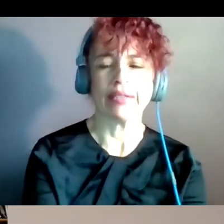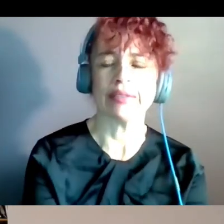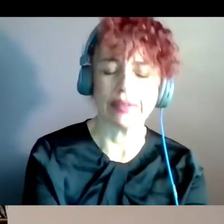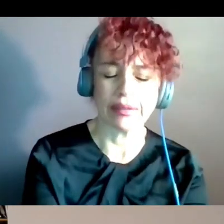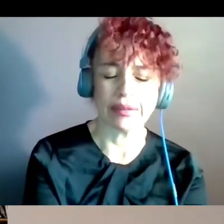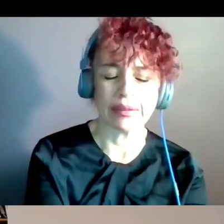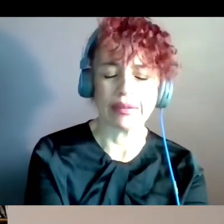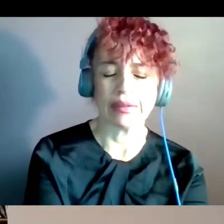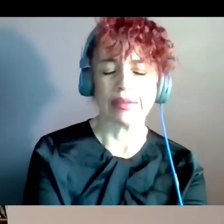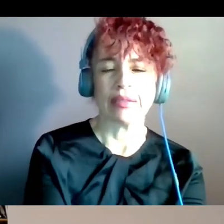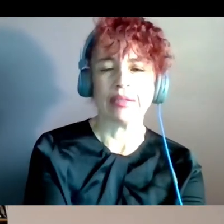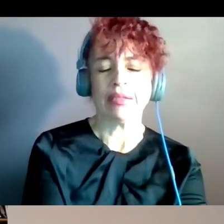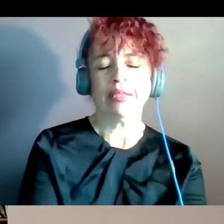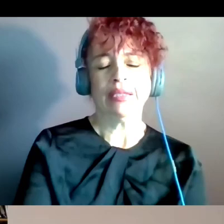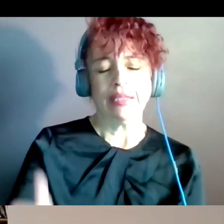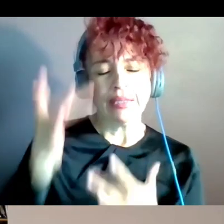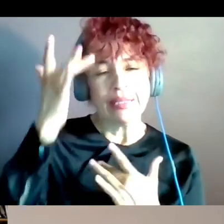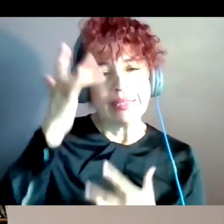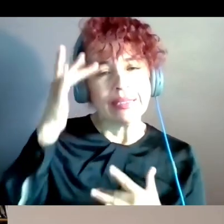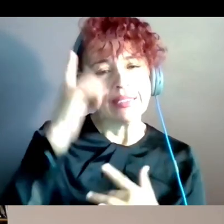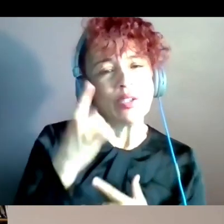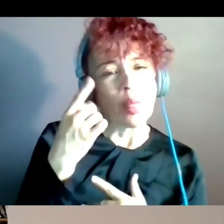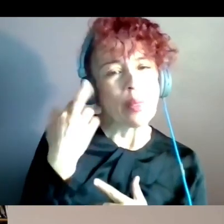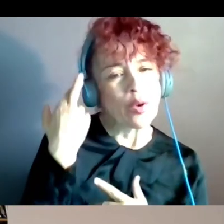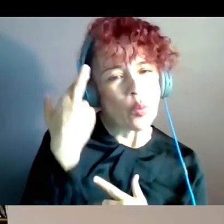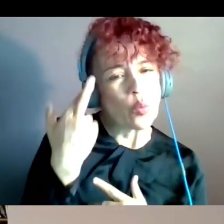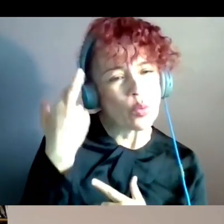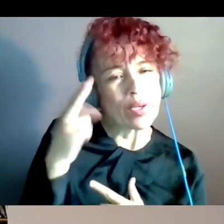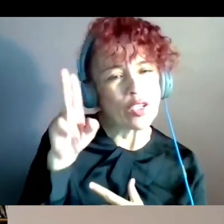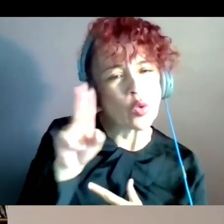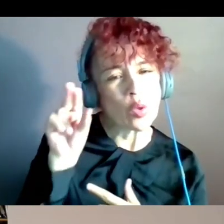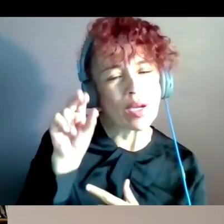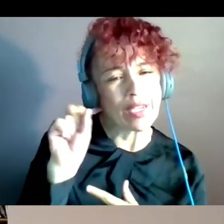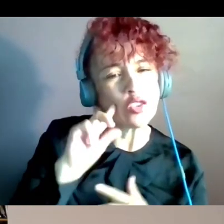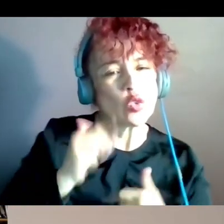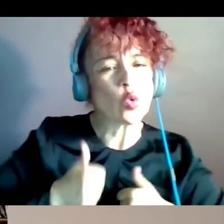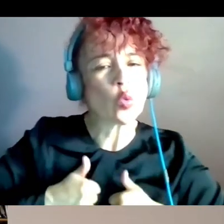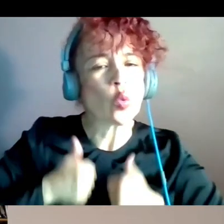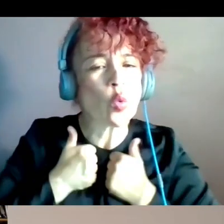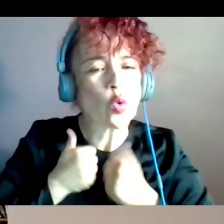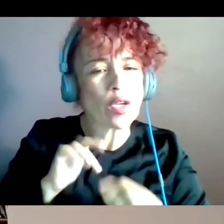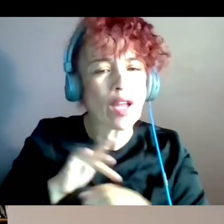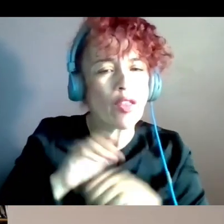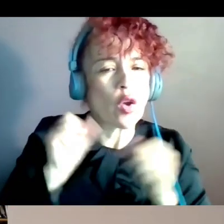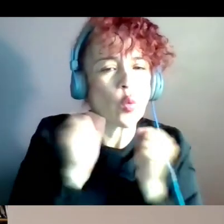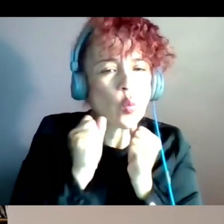there was a disease. So in one of the reasons that the United States survived is those early winters,